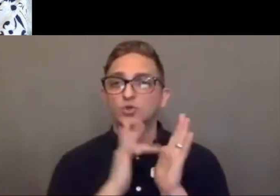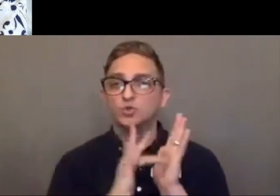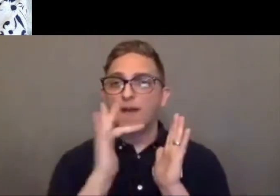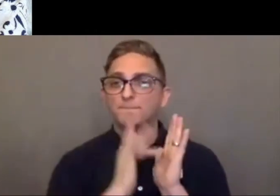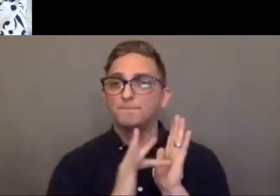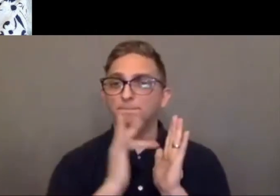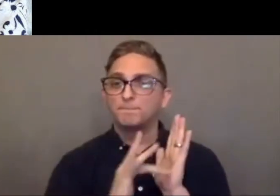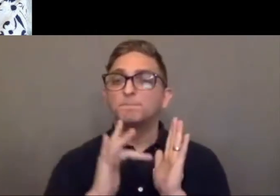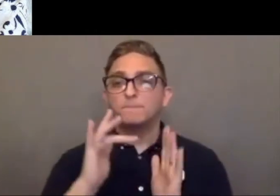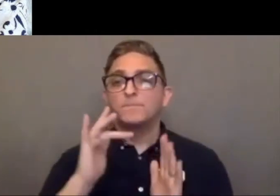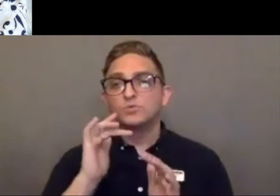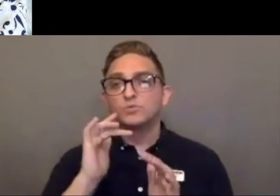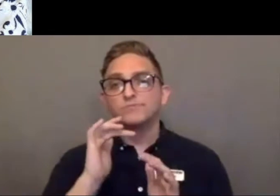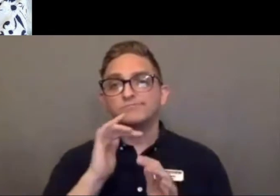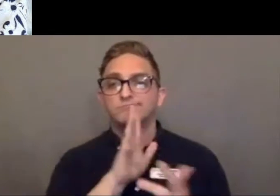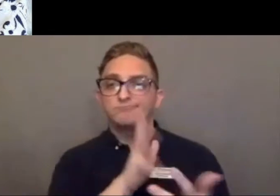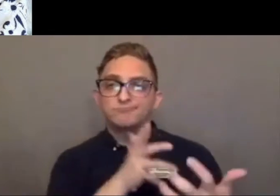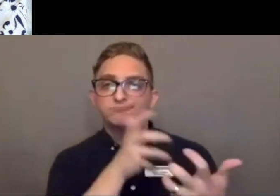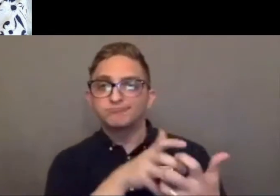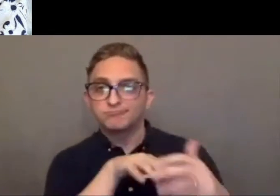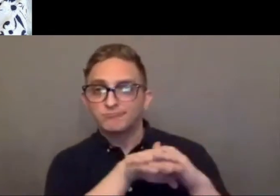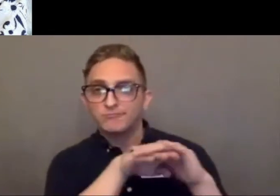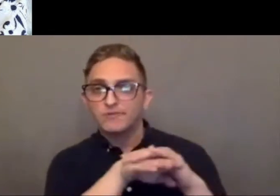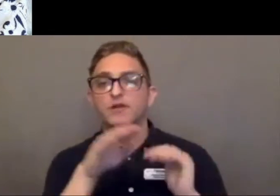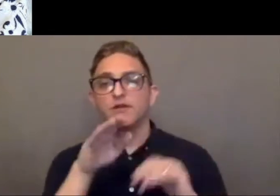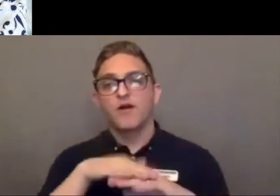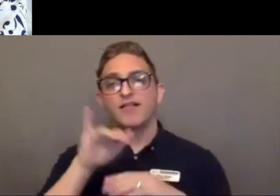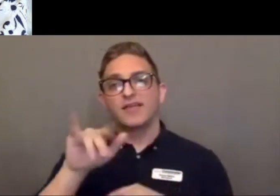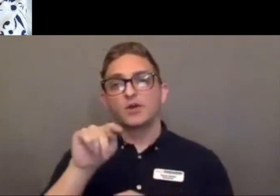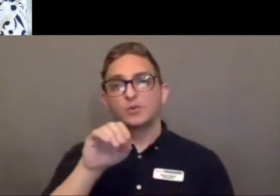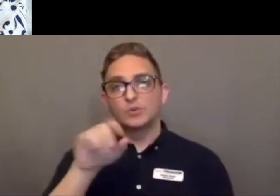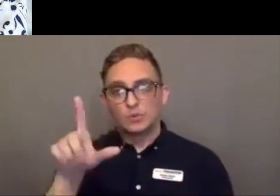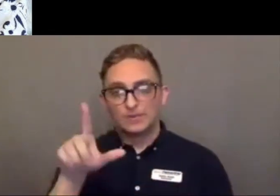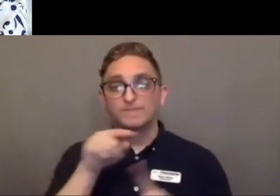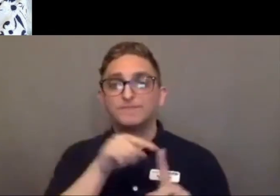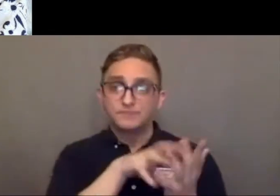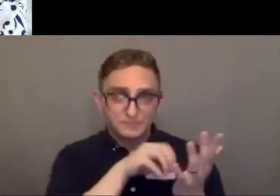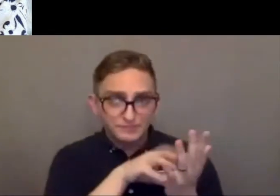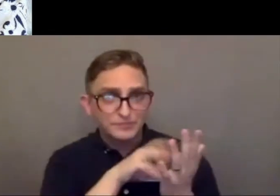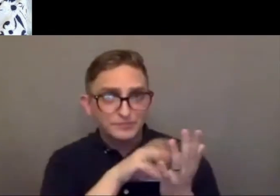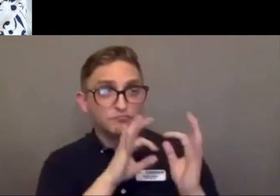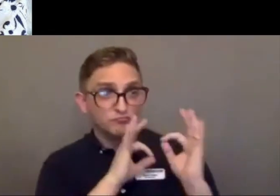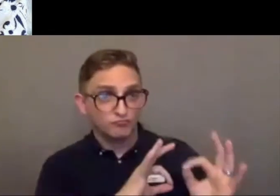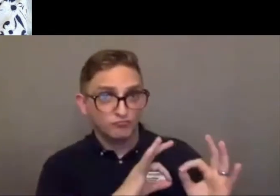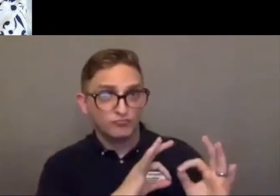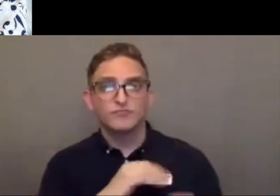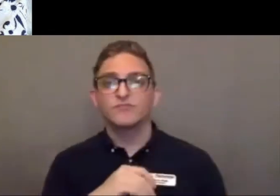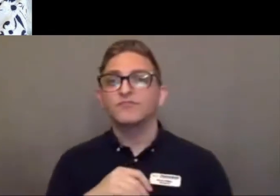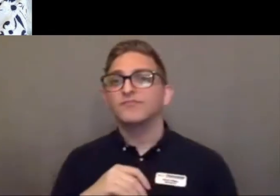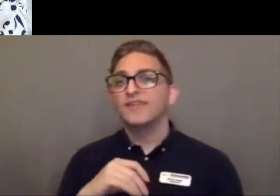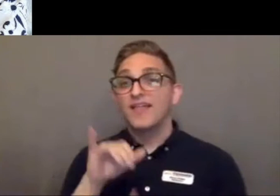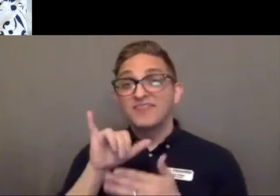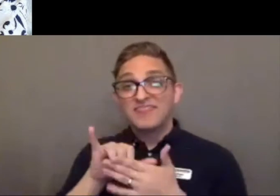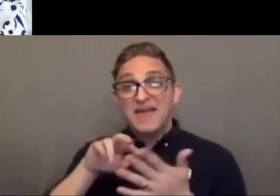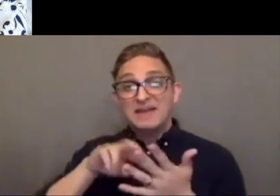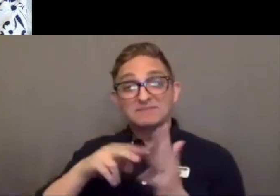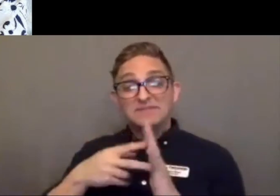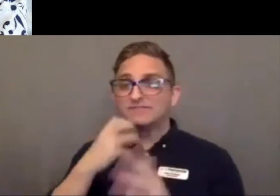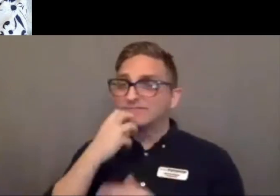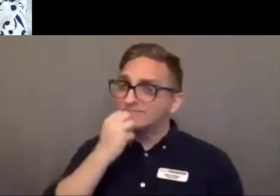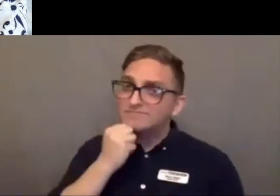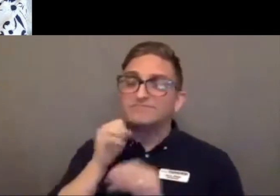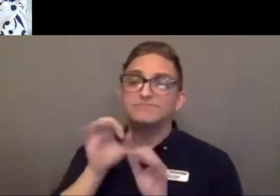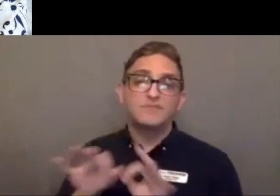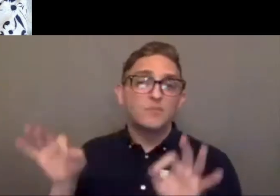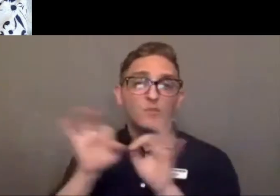use finger swipe accommodations available on the tool. And we asked him, after he had learned how to use it well, what it meant to